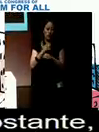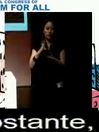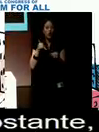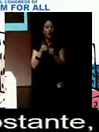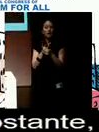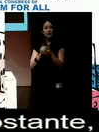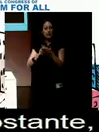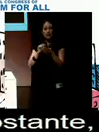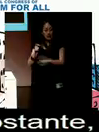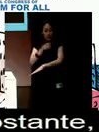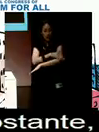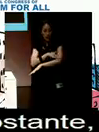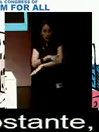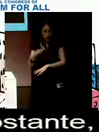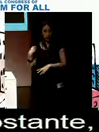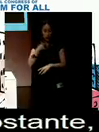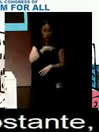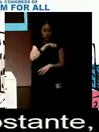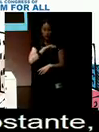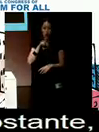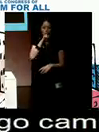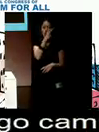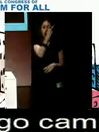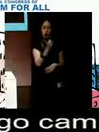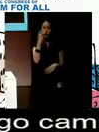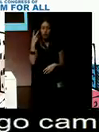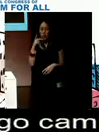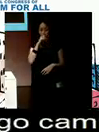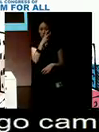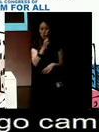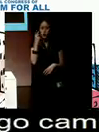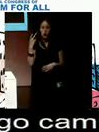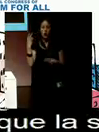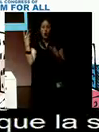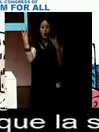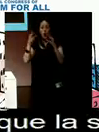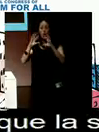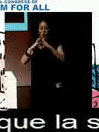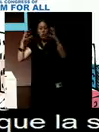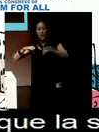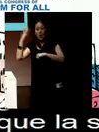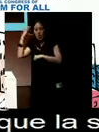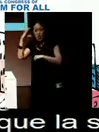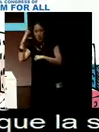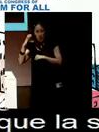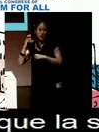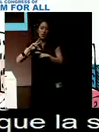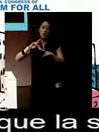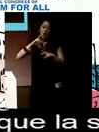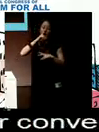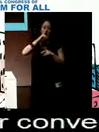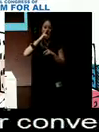that the State Secretary for Tourism in 2002 has already signed in 2002